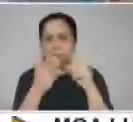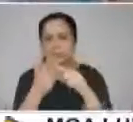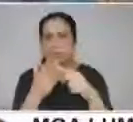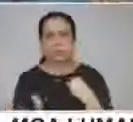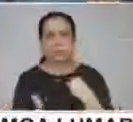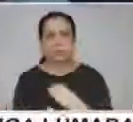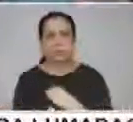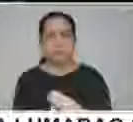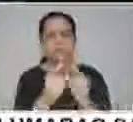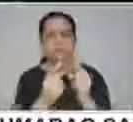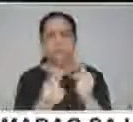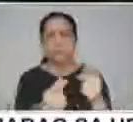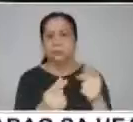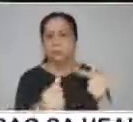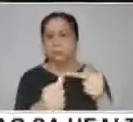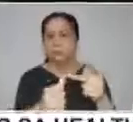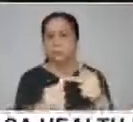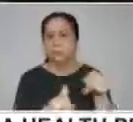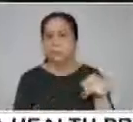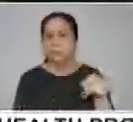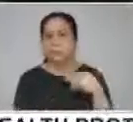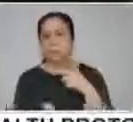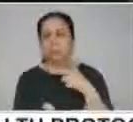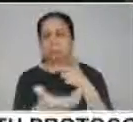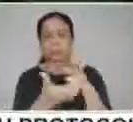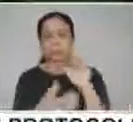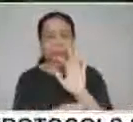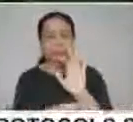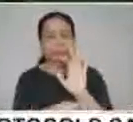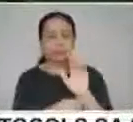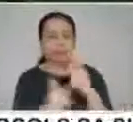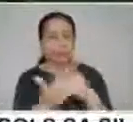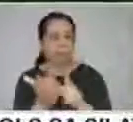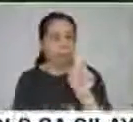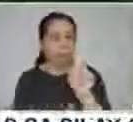Doreen Mariel Rosales ng Philippine Information Agency Caraga para sa Bayan.